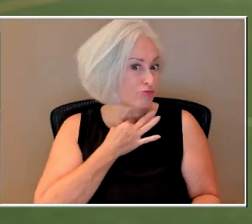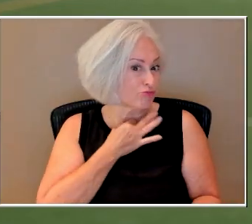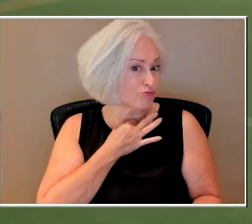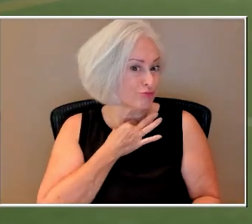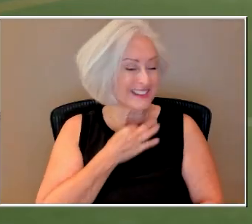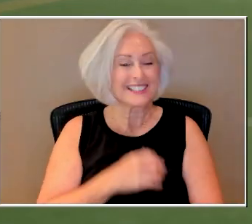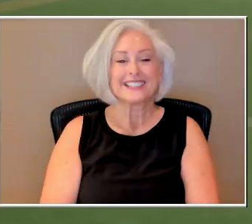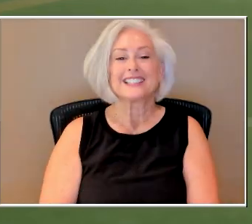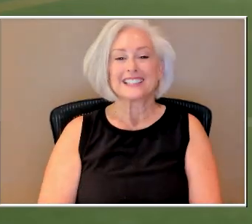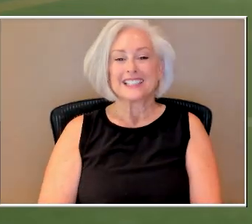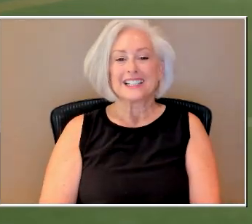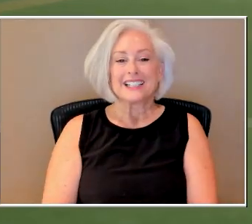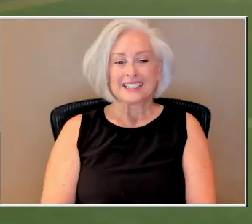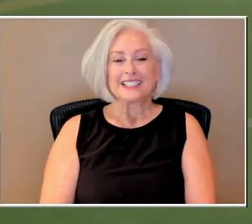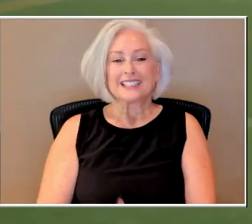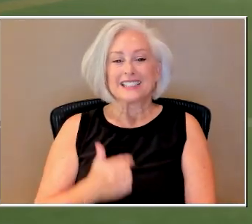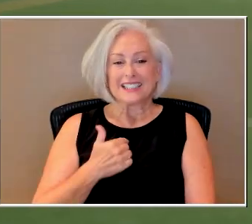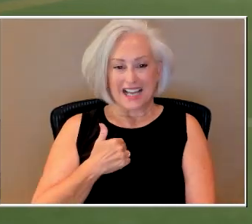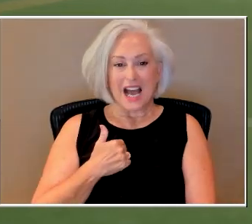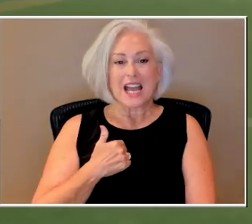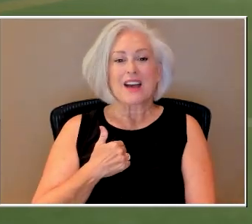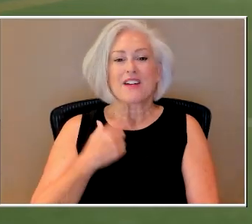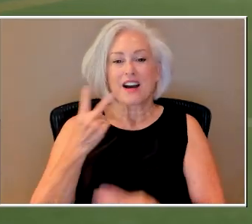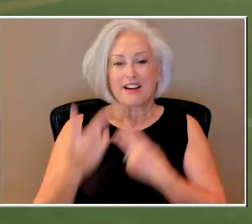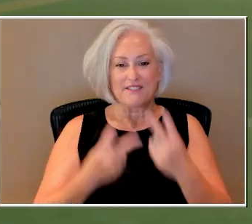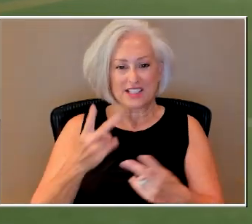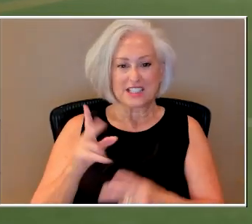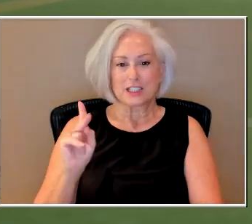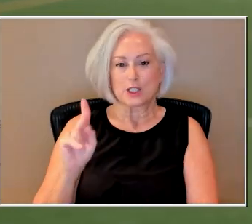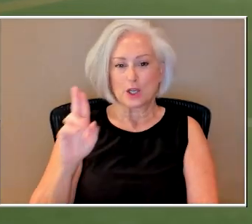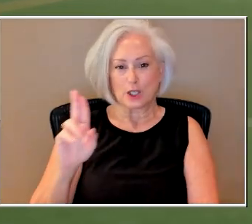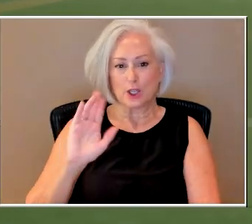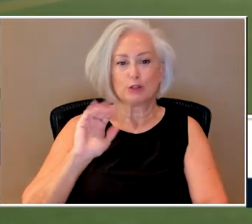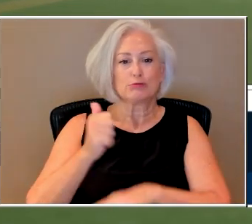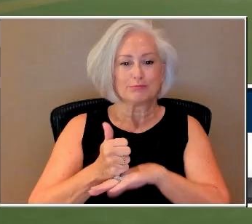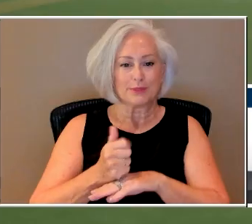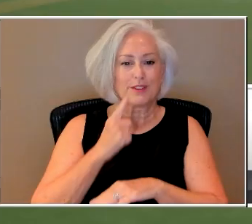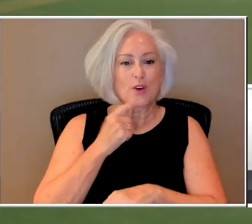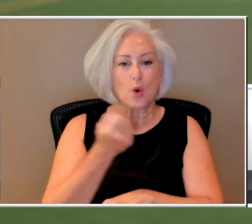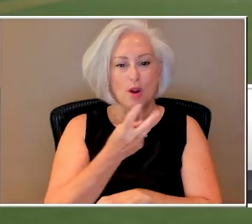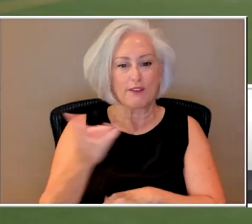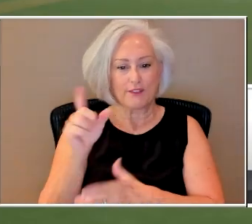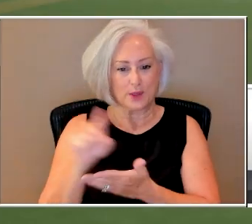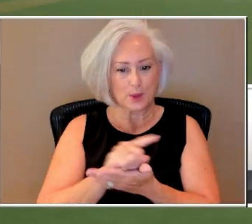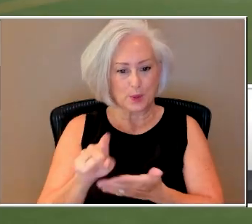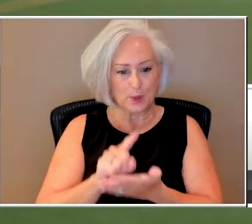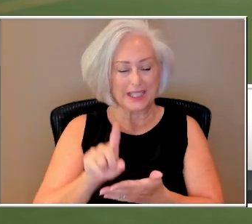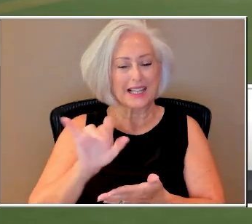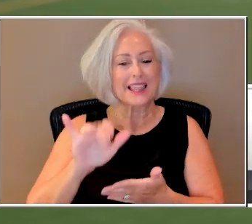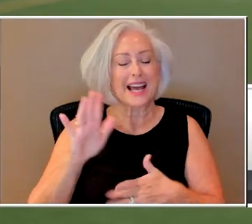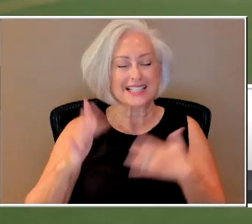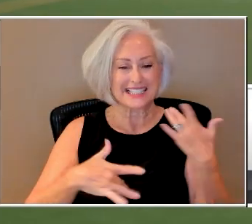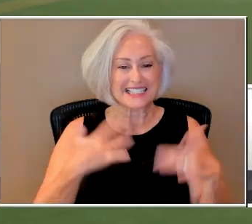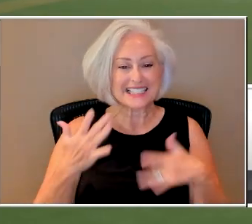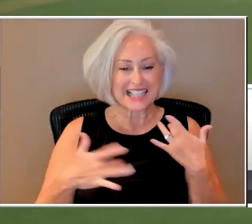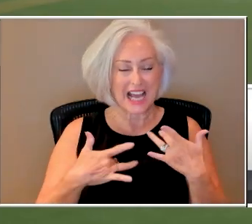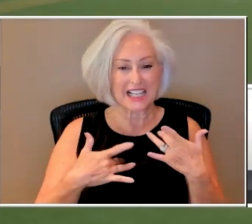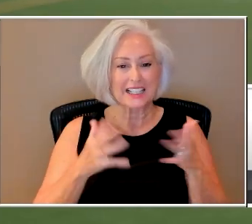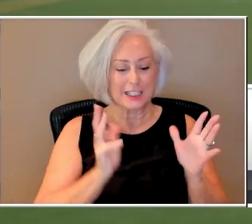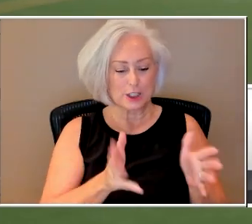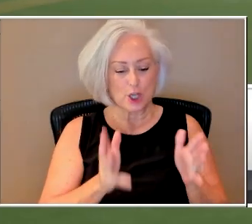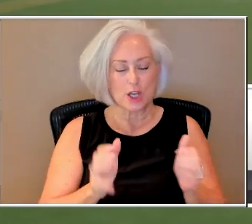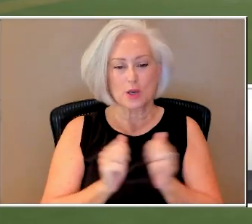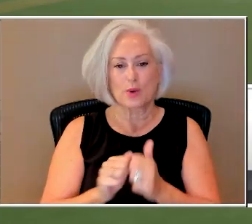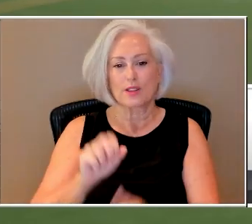I got a visit to KU that I got scheduled for a couple weeks from now, so that's exciting. And I'm talking to Valparaiso,